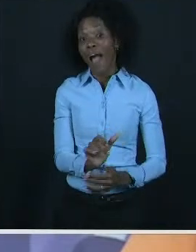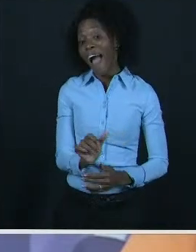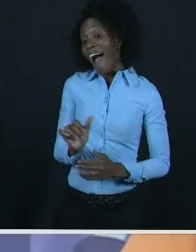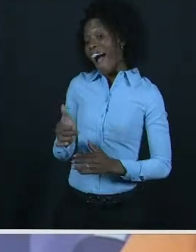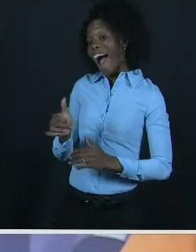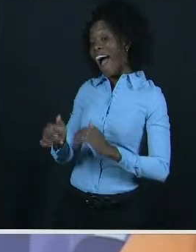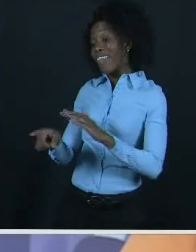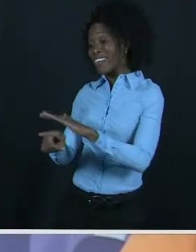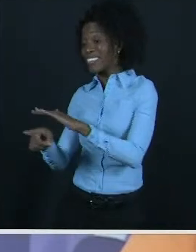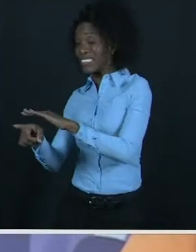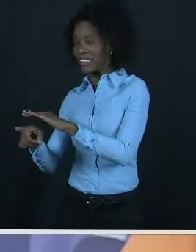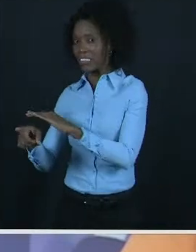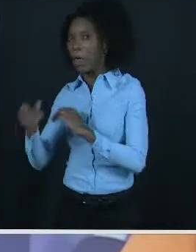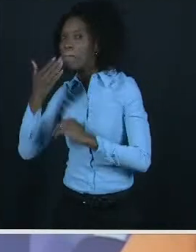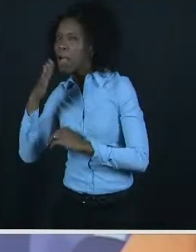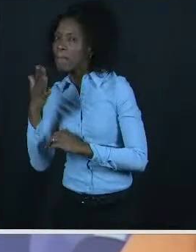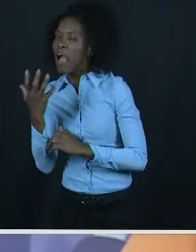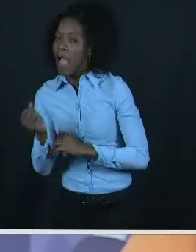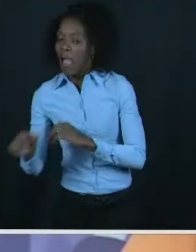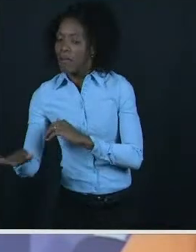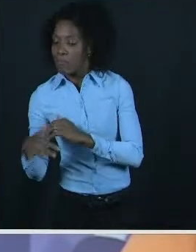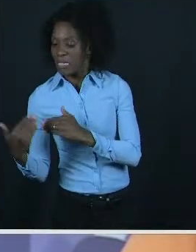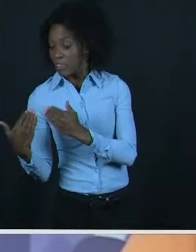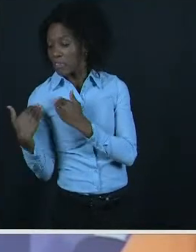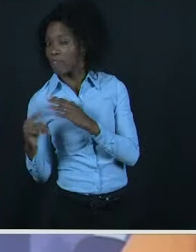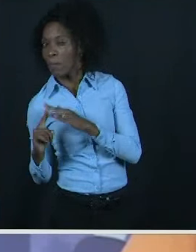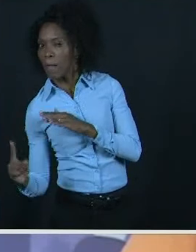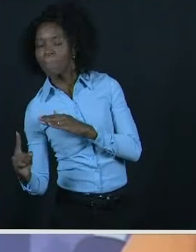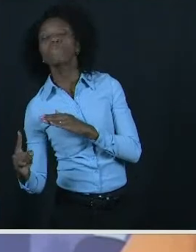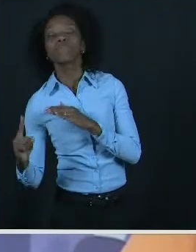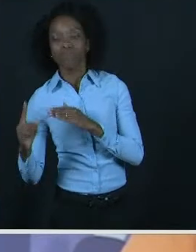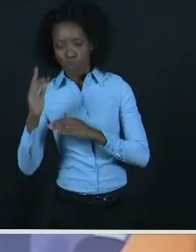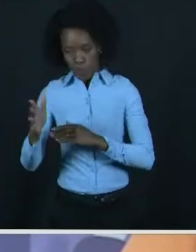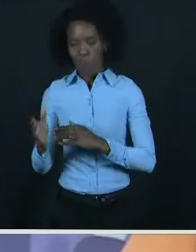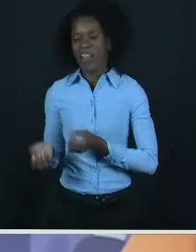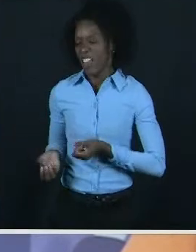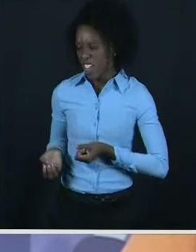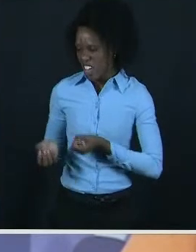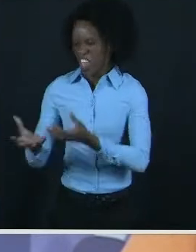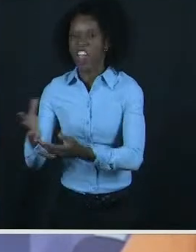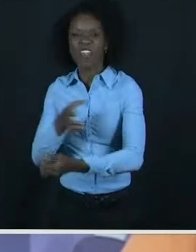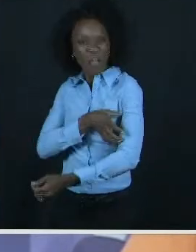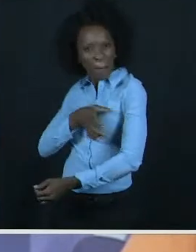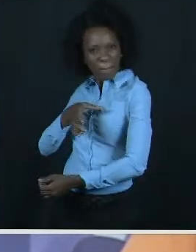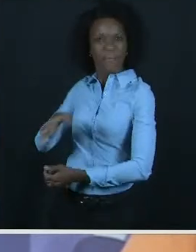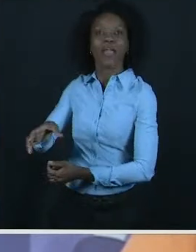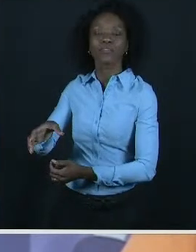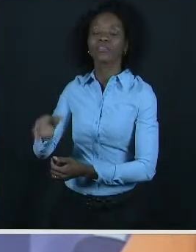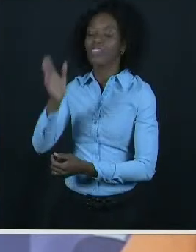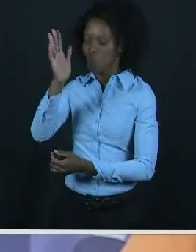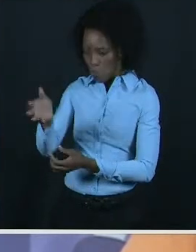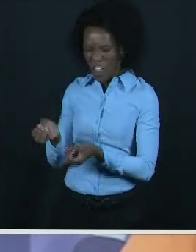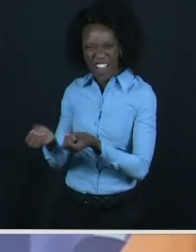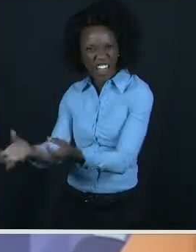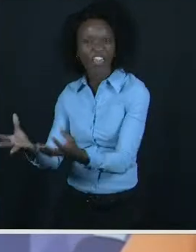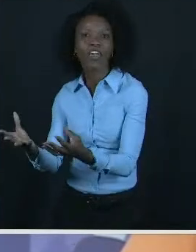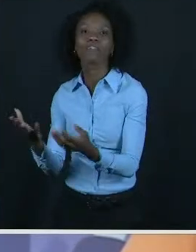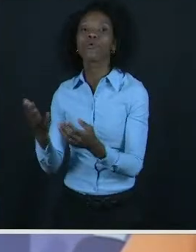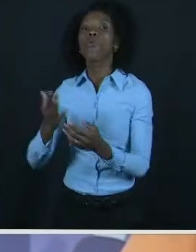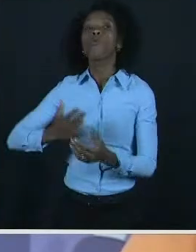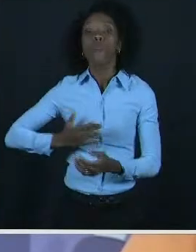country without shelters are capacitated. I'd like to see, as I said, more of these